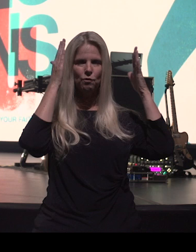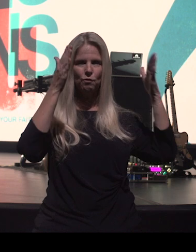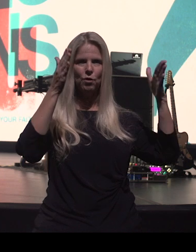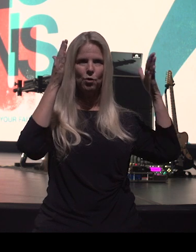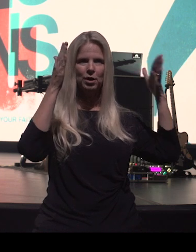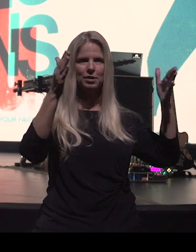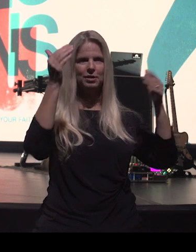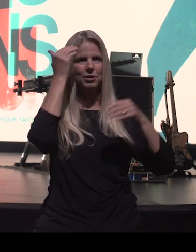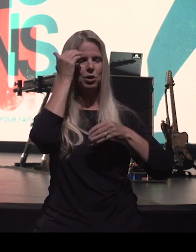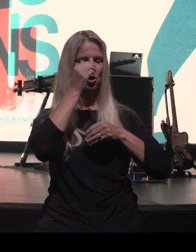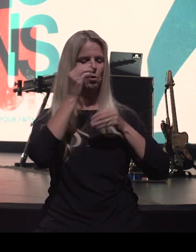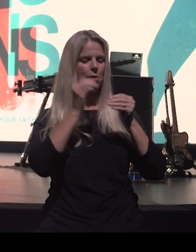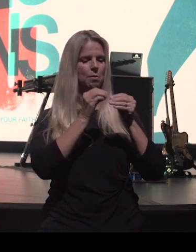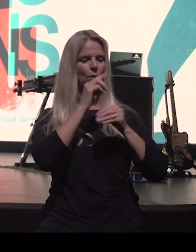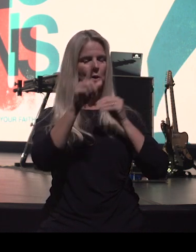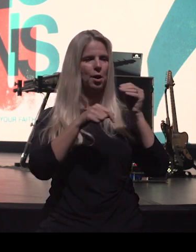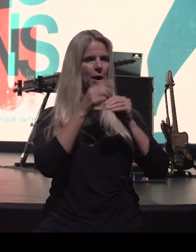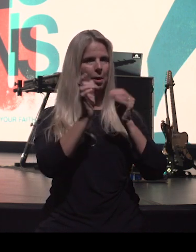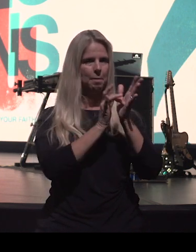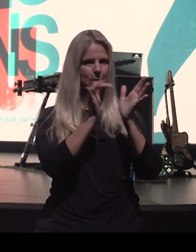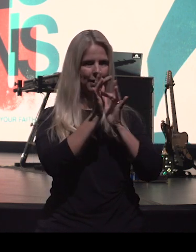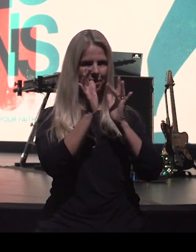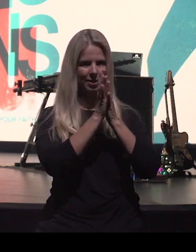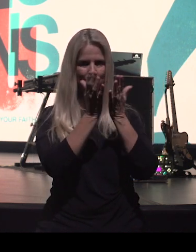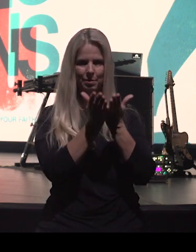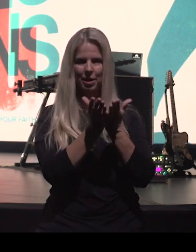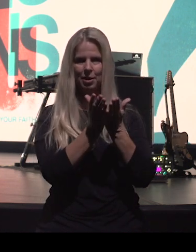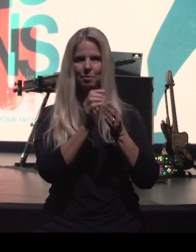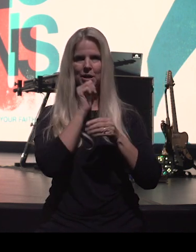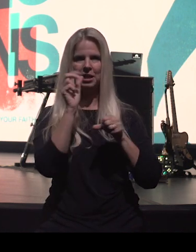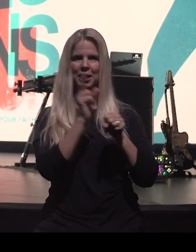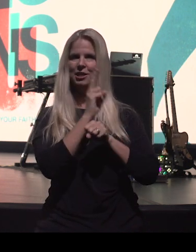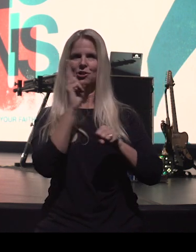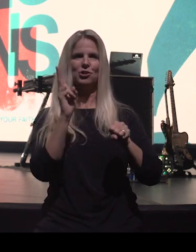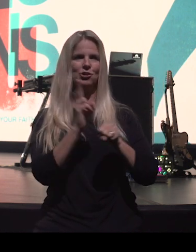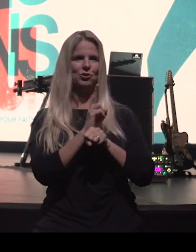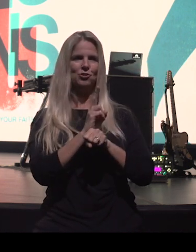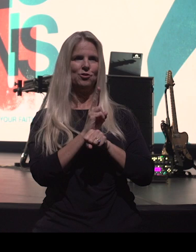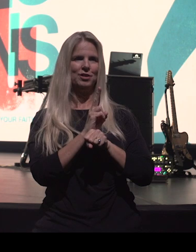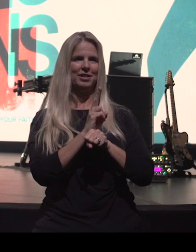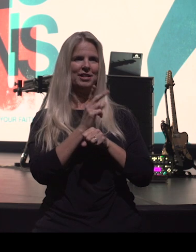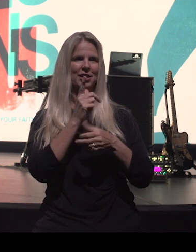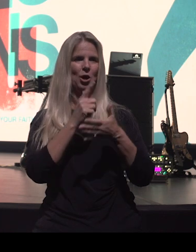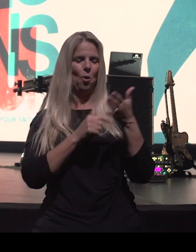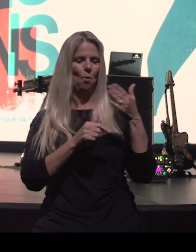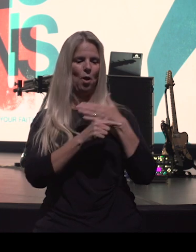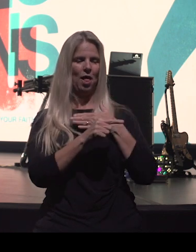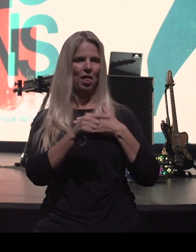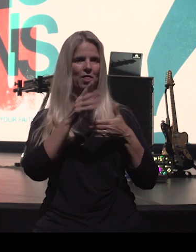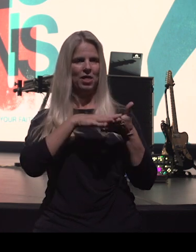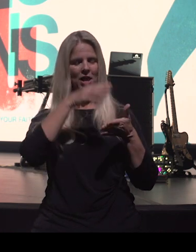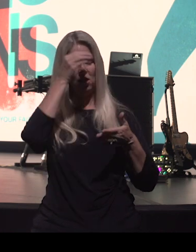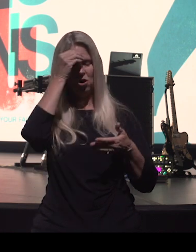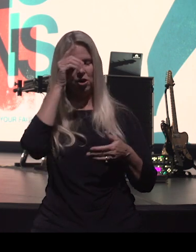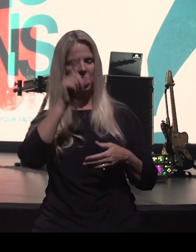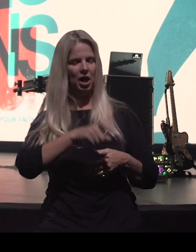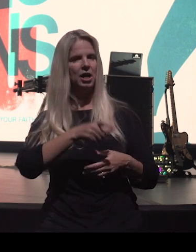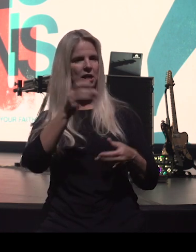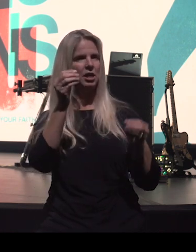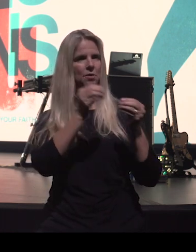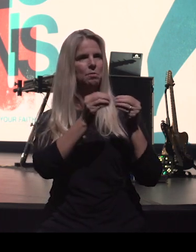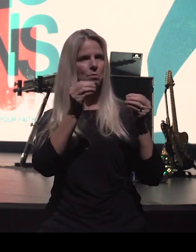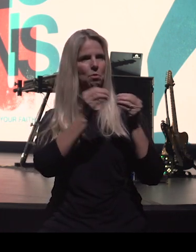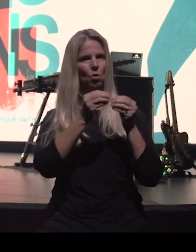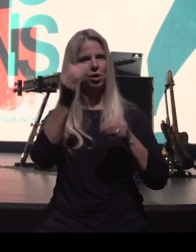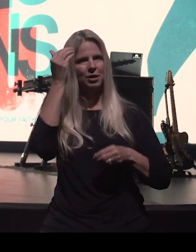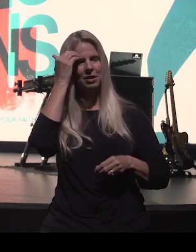more about the Bible versus applying what they already know. You know that person that's like, I just gotta be fed more. I mean, it's almost like, you know